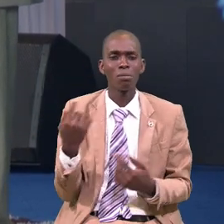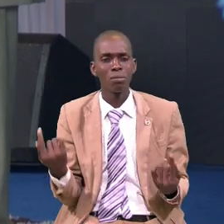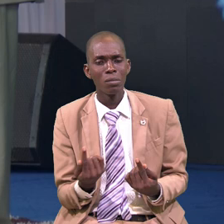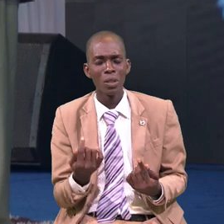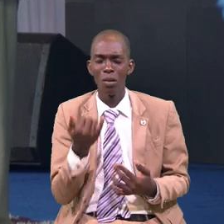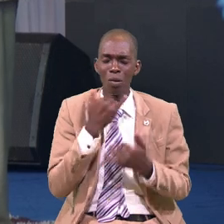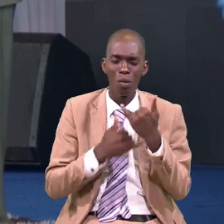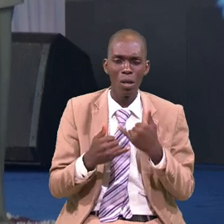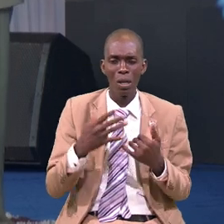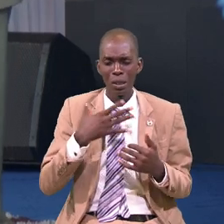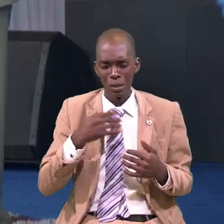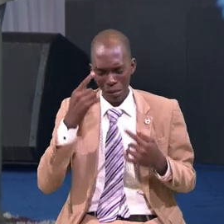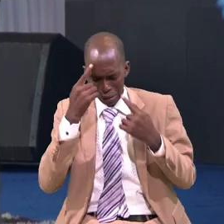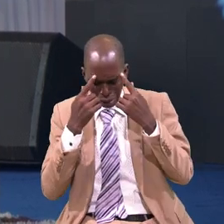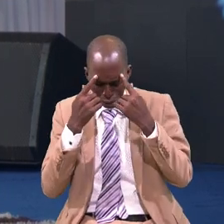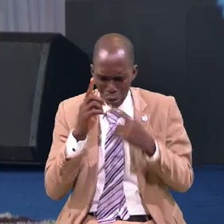where will I be?